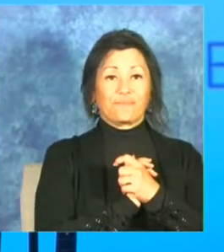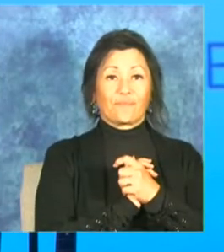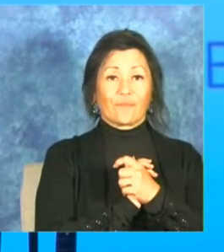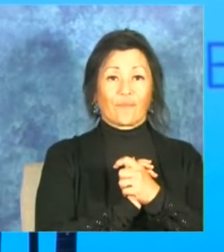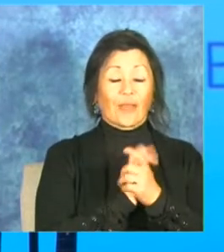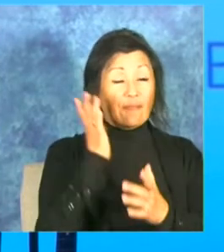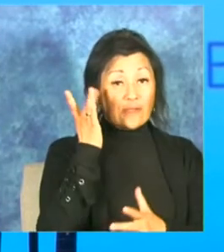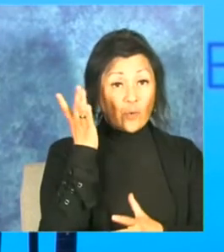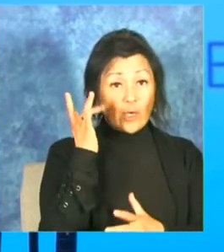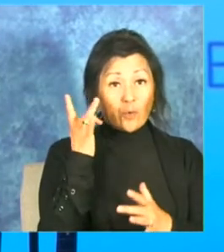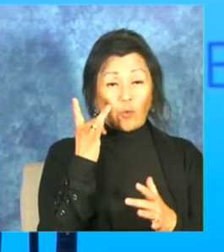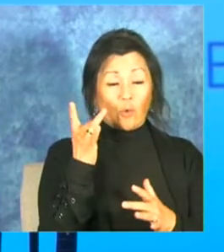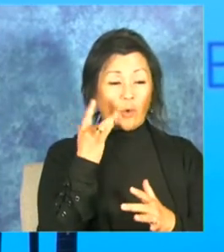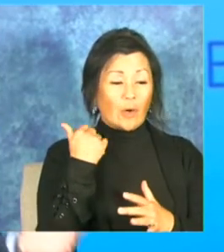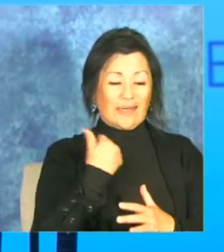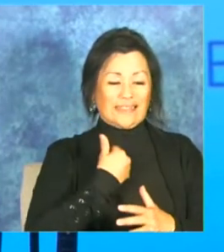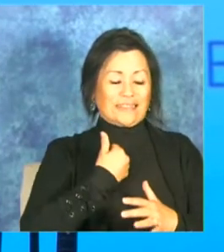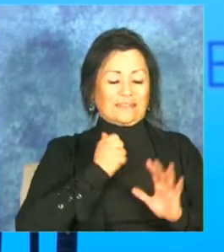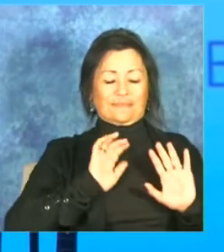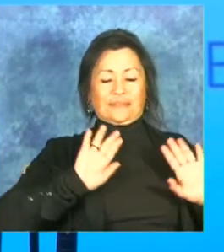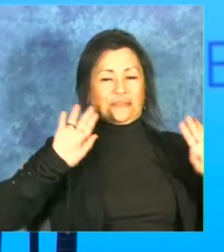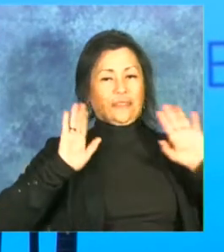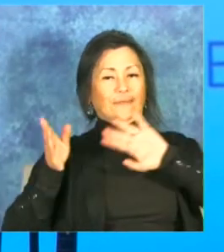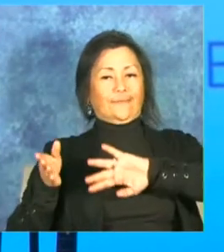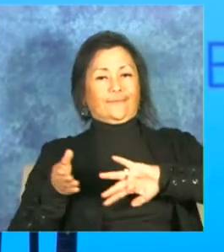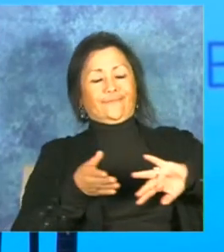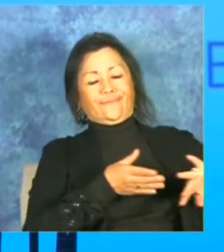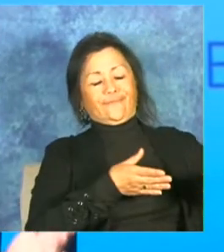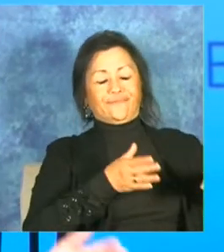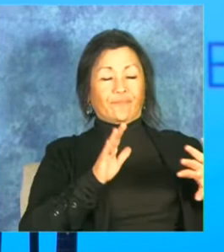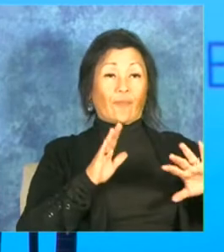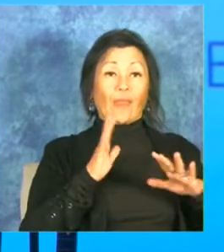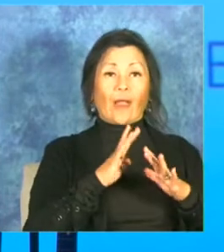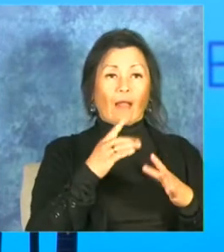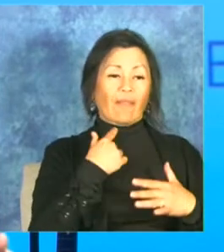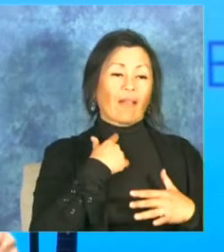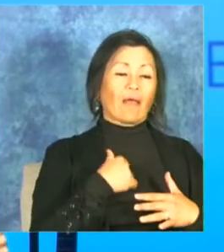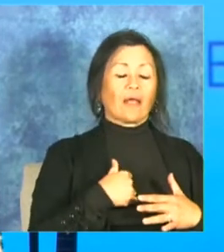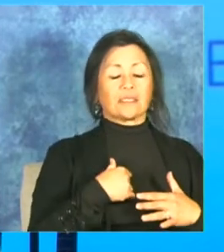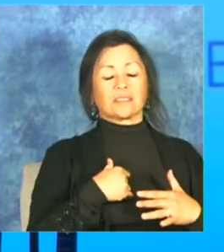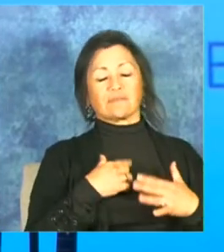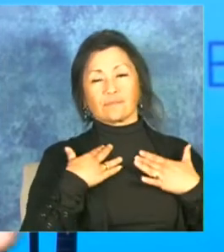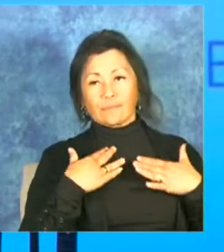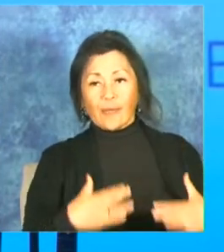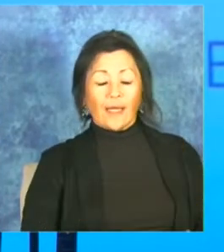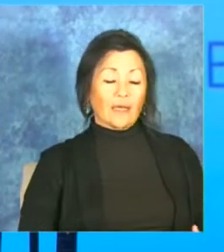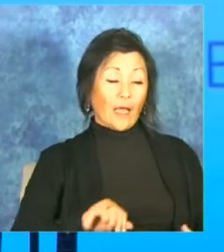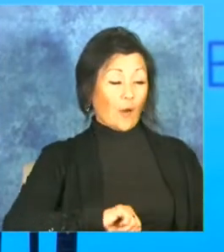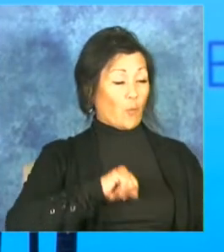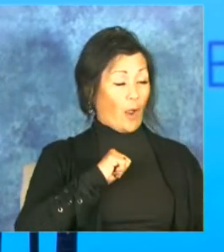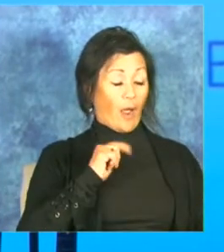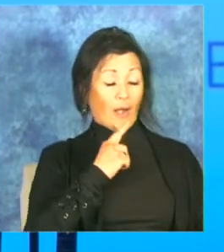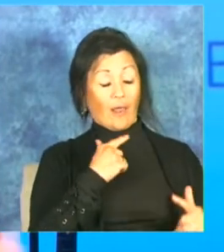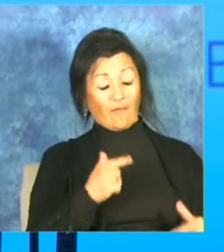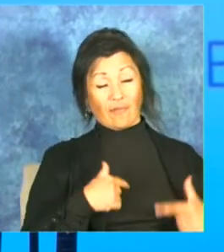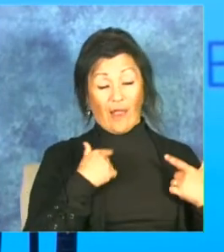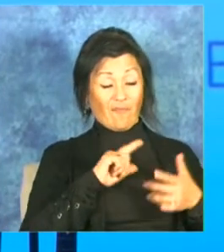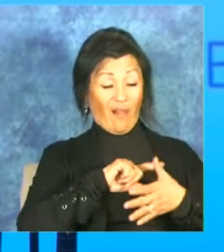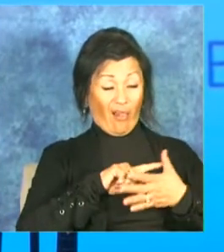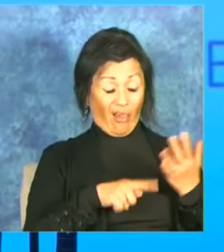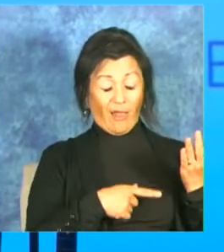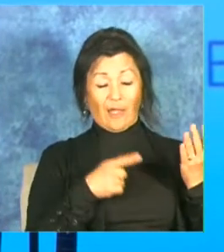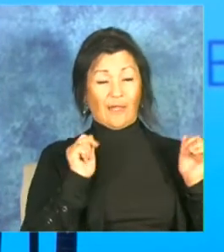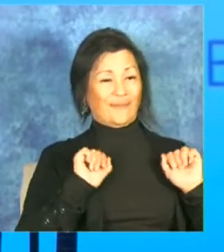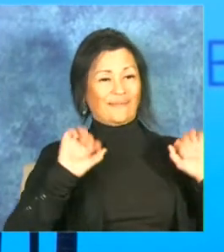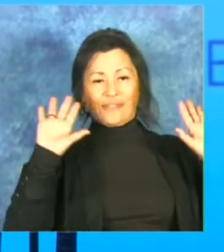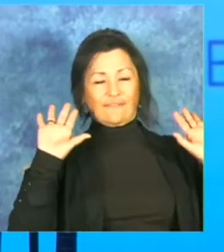And that's why we deny ourselves on many occasions. The lust of the flesh, the pride of life, all of these things,